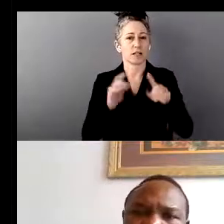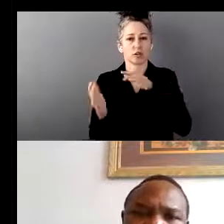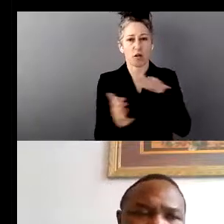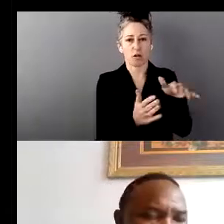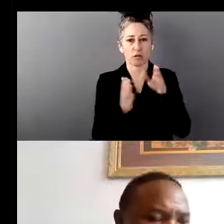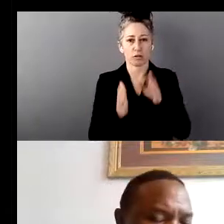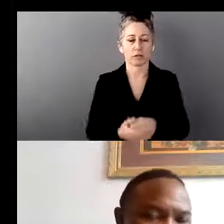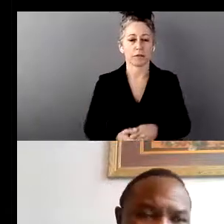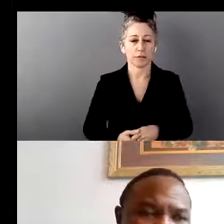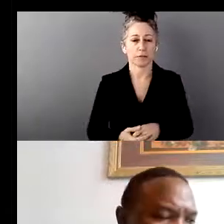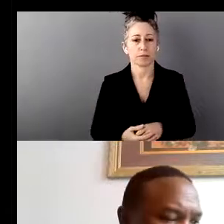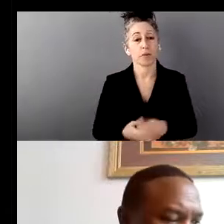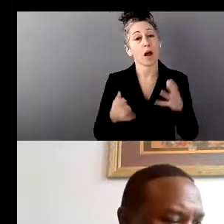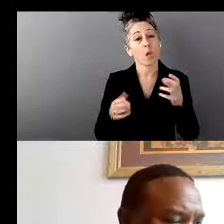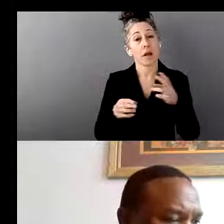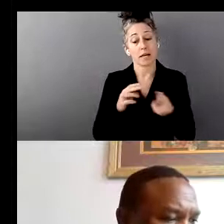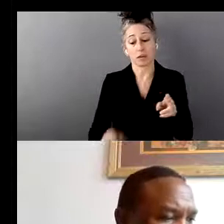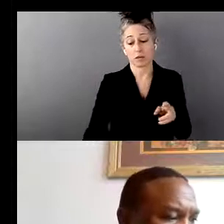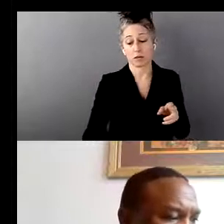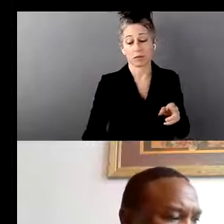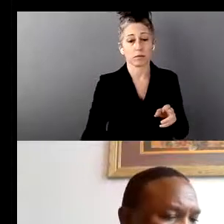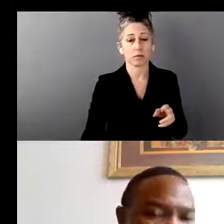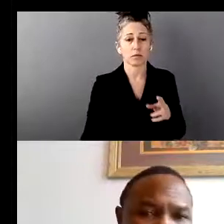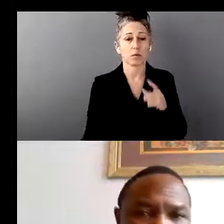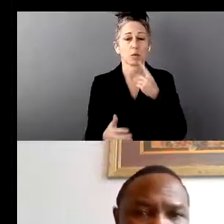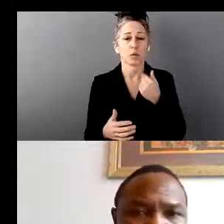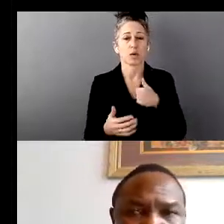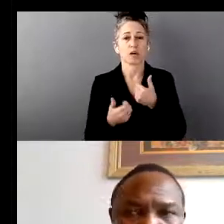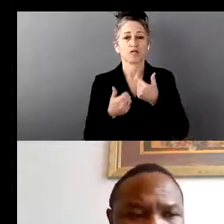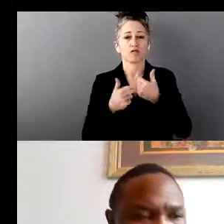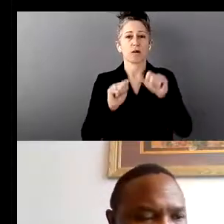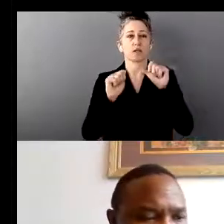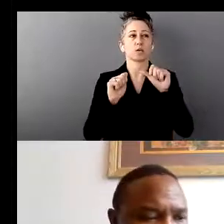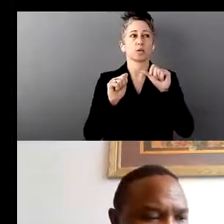want to mention that we are trying to address some of these